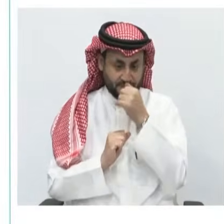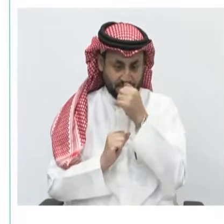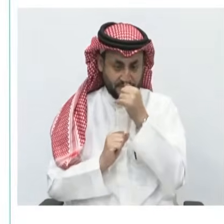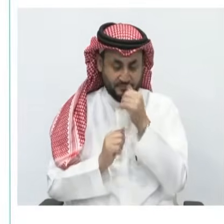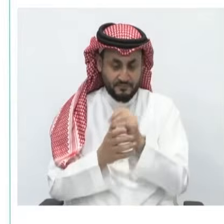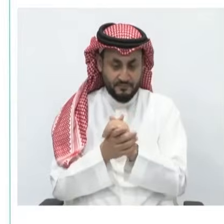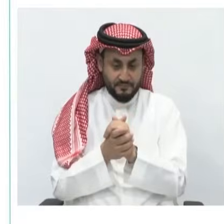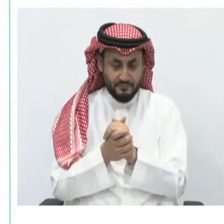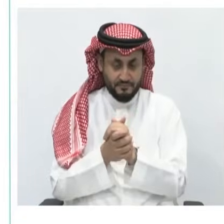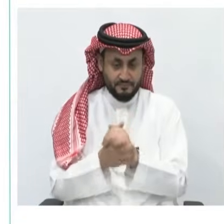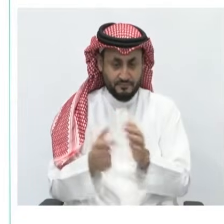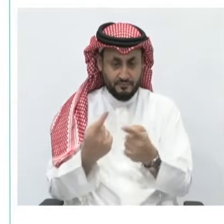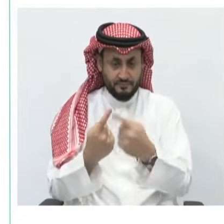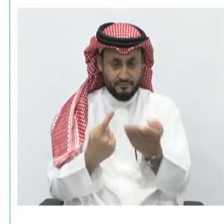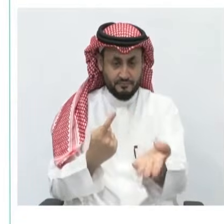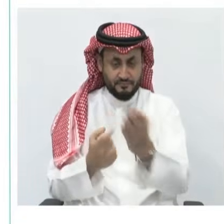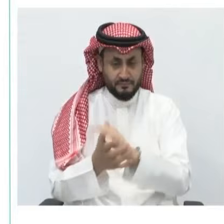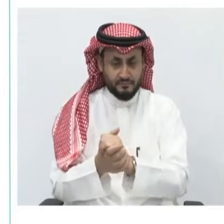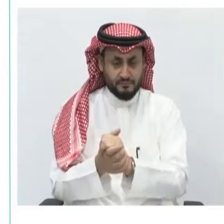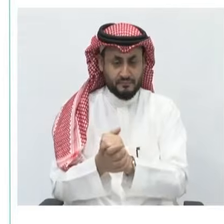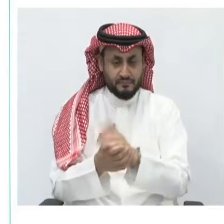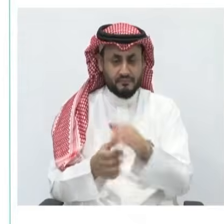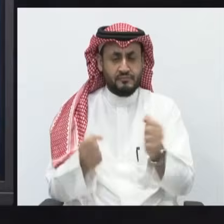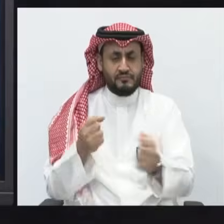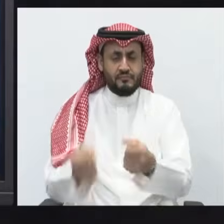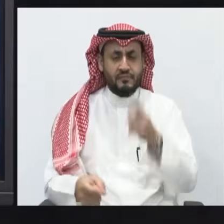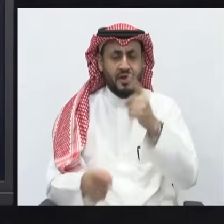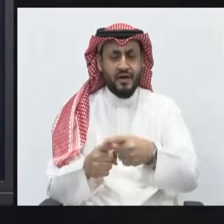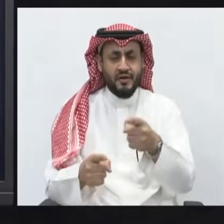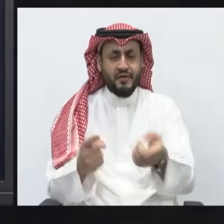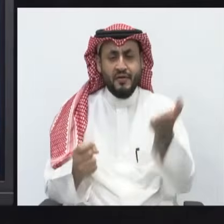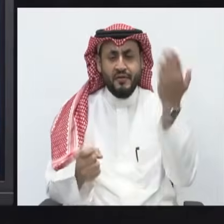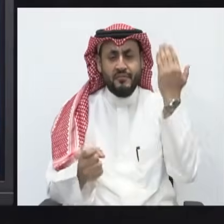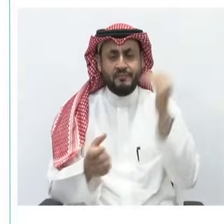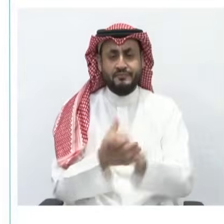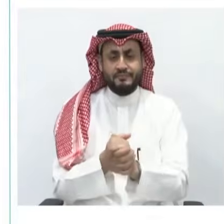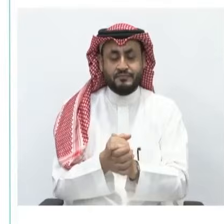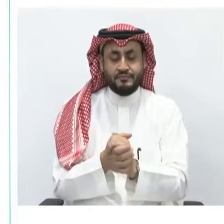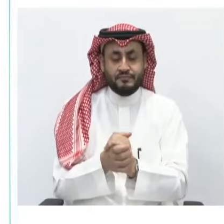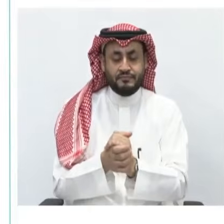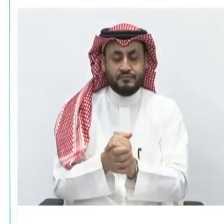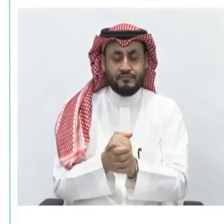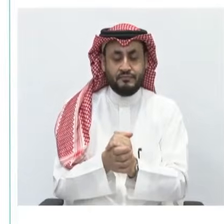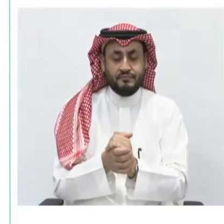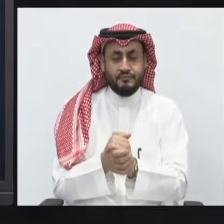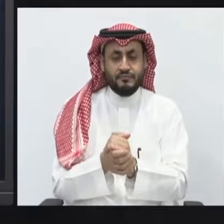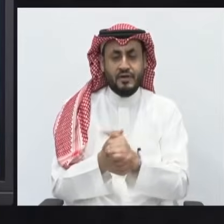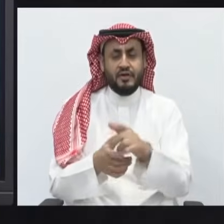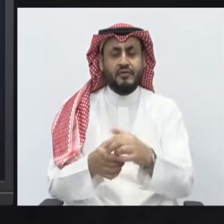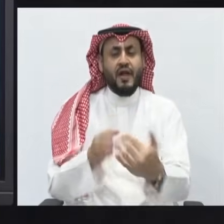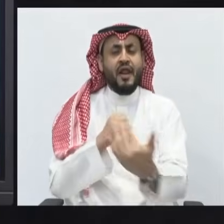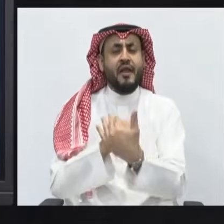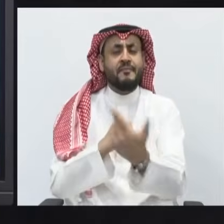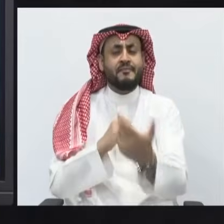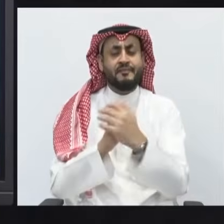okay. First of all, let's make a quick revision for our last lesson. Okay, can you tell me